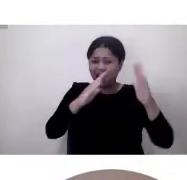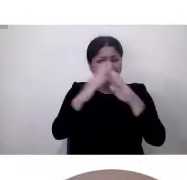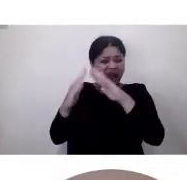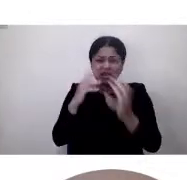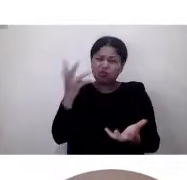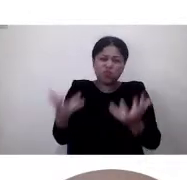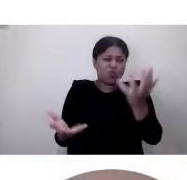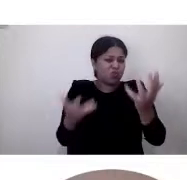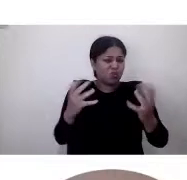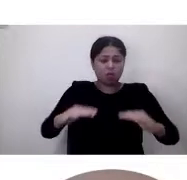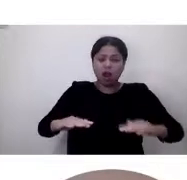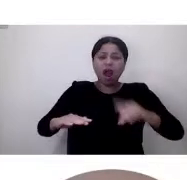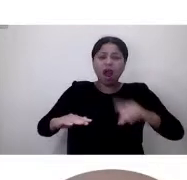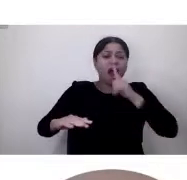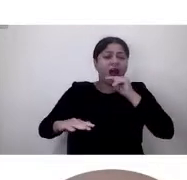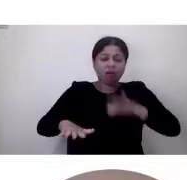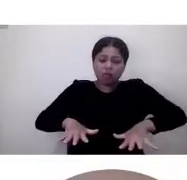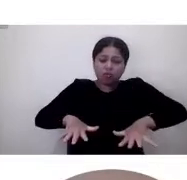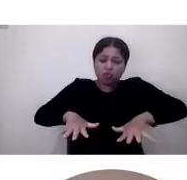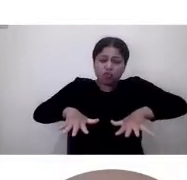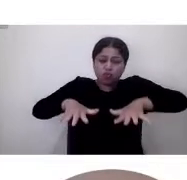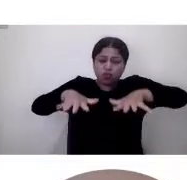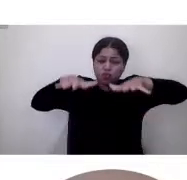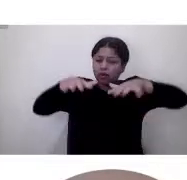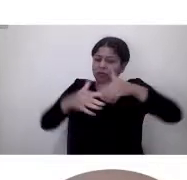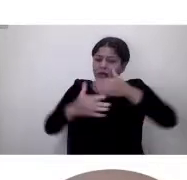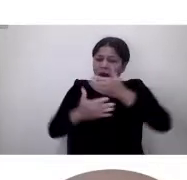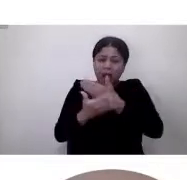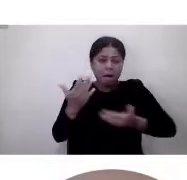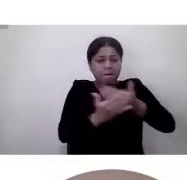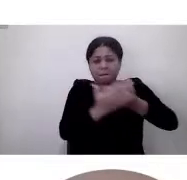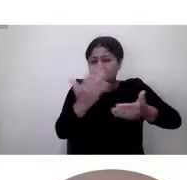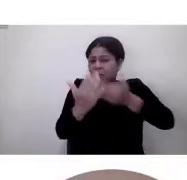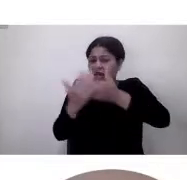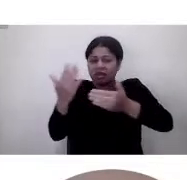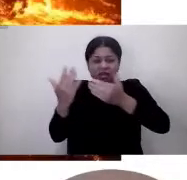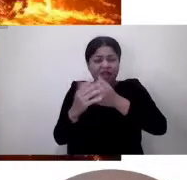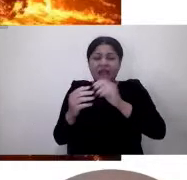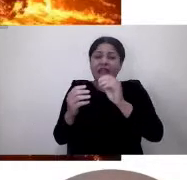irreversible loss of plant and animal species.